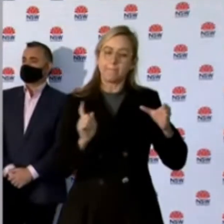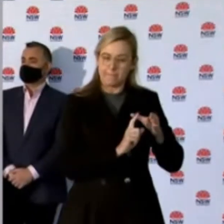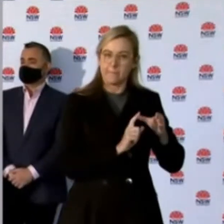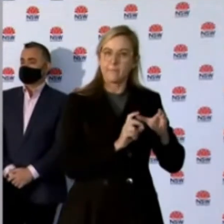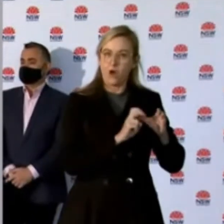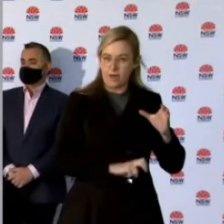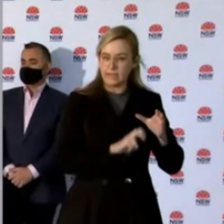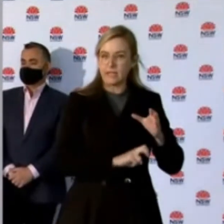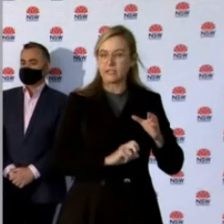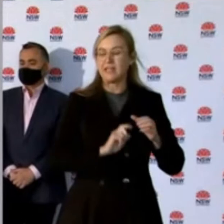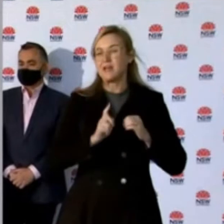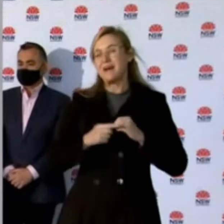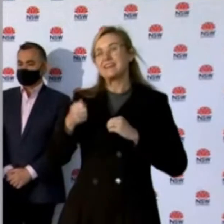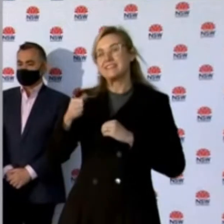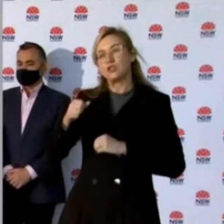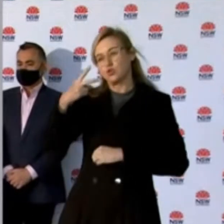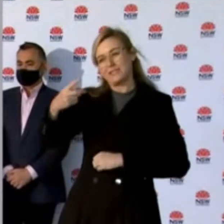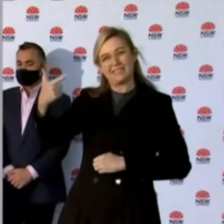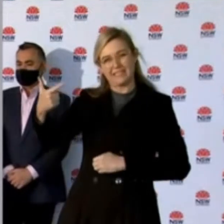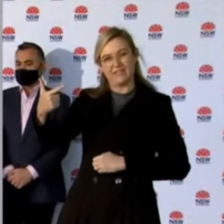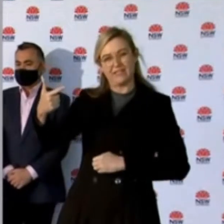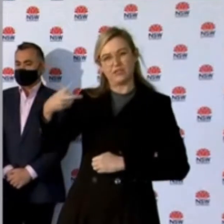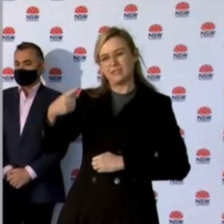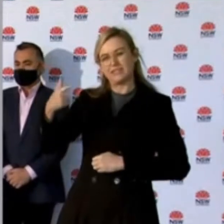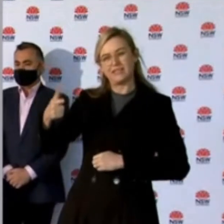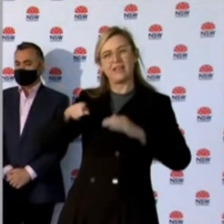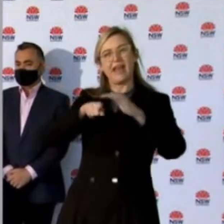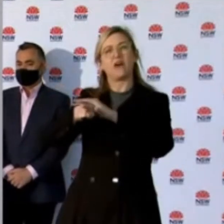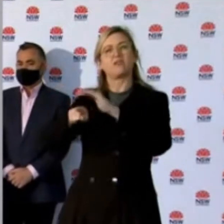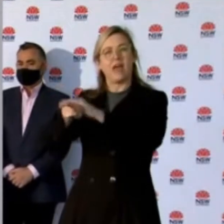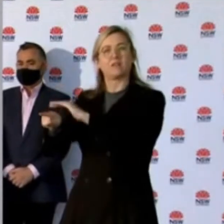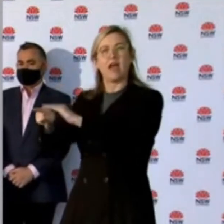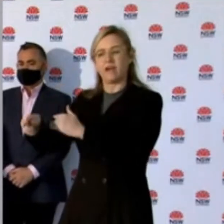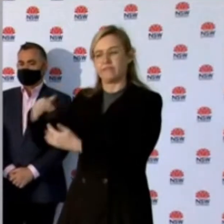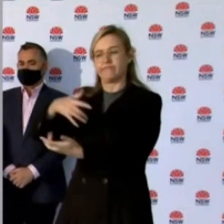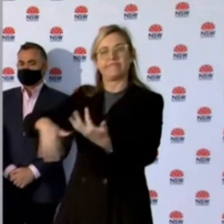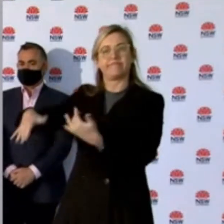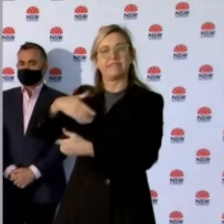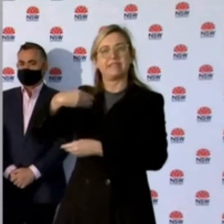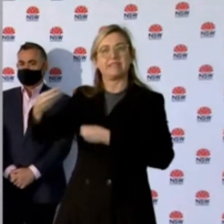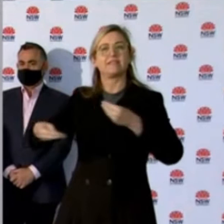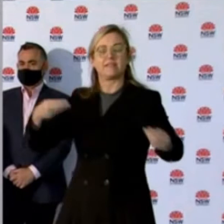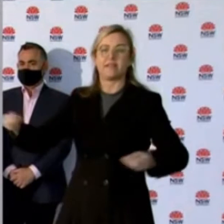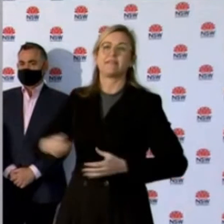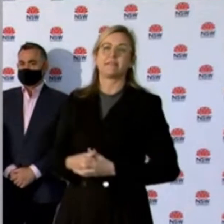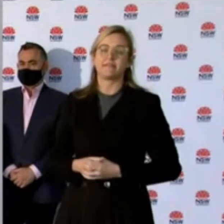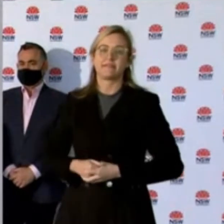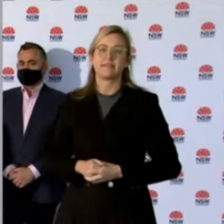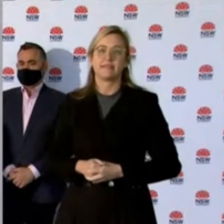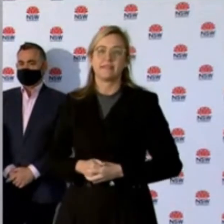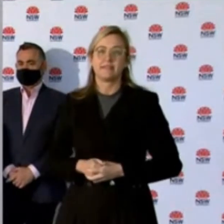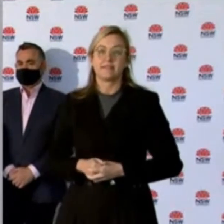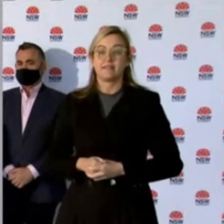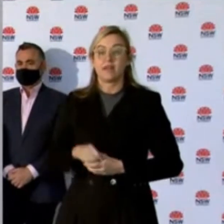still stubbornly got that 27 cases were infectious in the community. Whilst the majority of those cases are still occurring